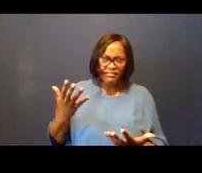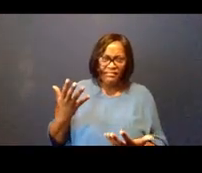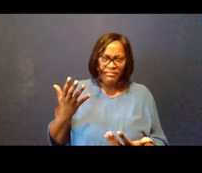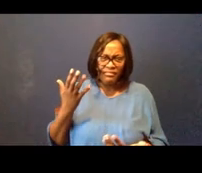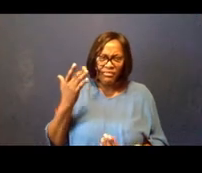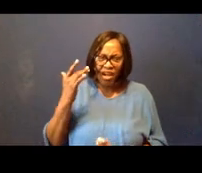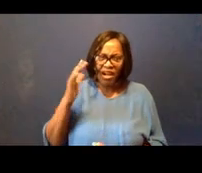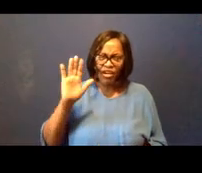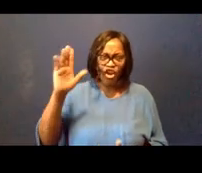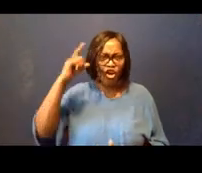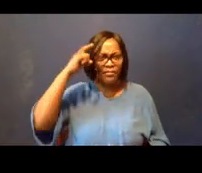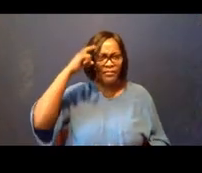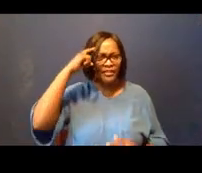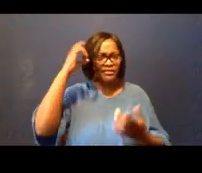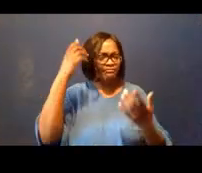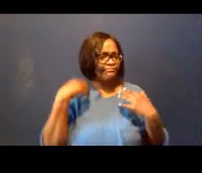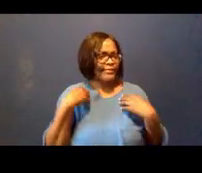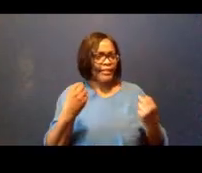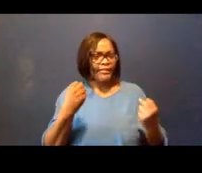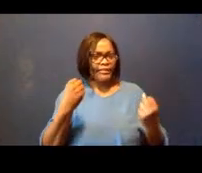mom's